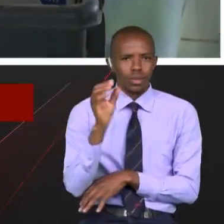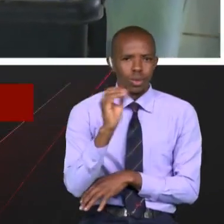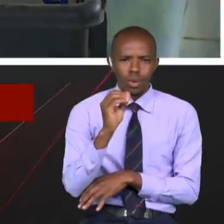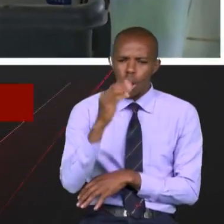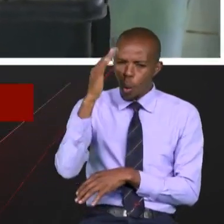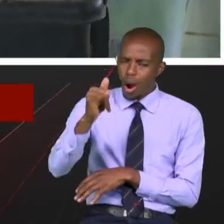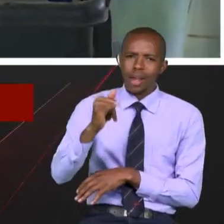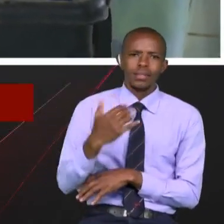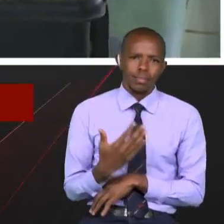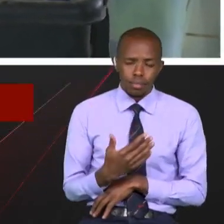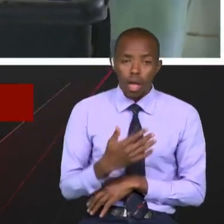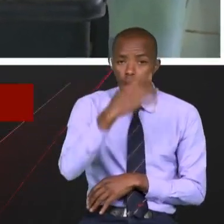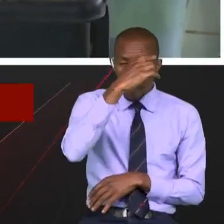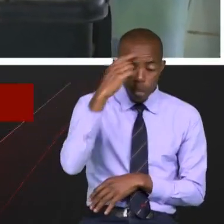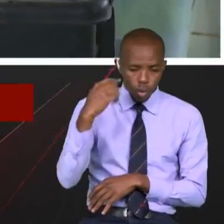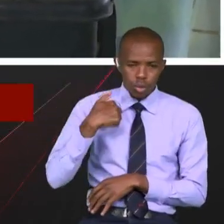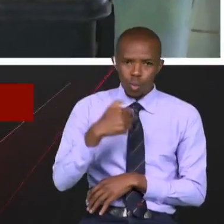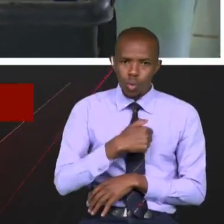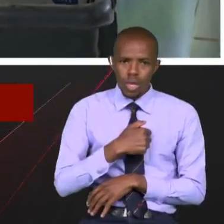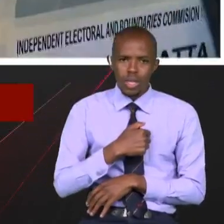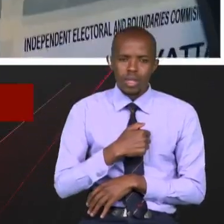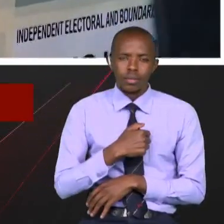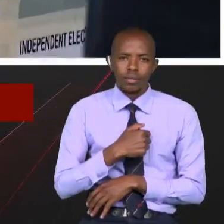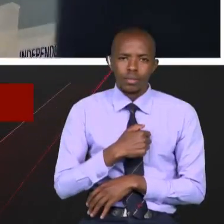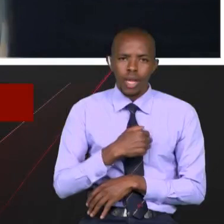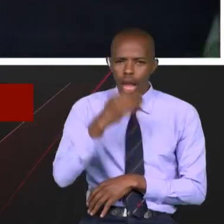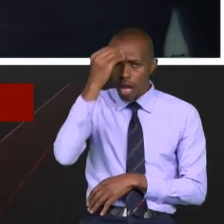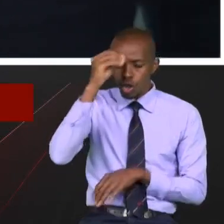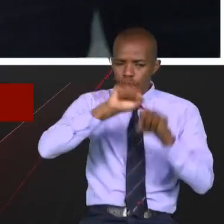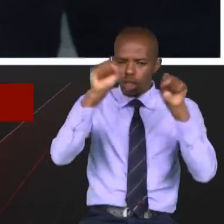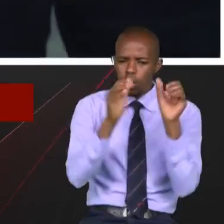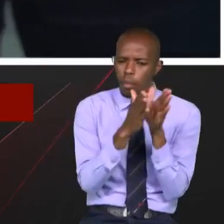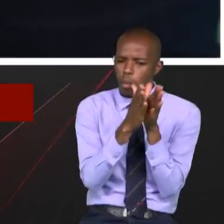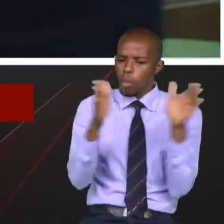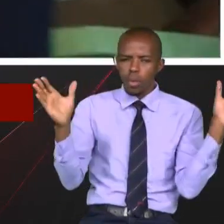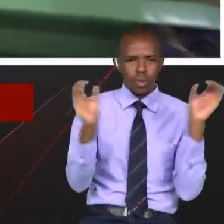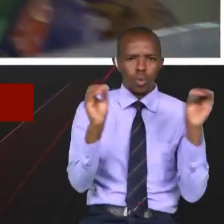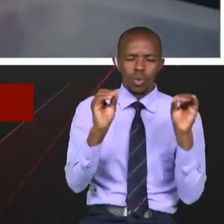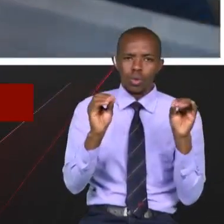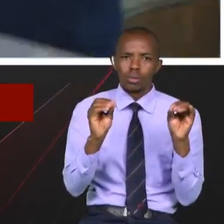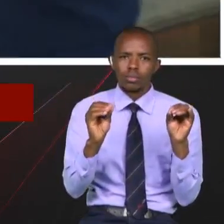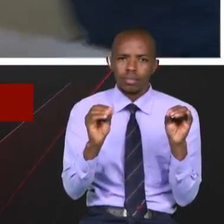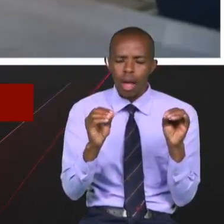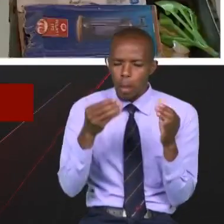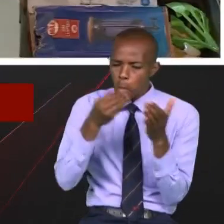don't they have degrees? Because we have not expanded the education system and access to it, because they do not have the money to go through it. Yes.